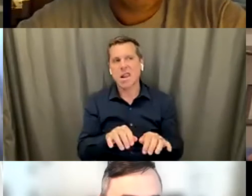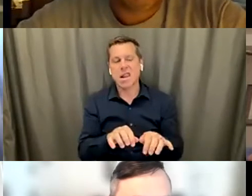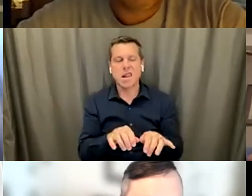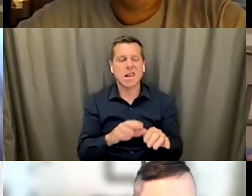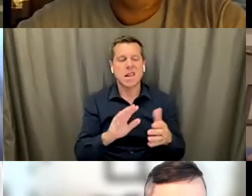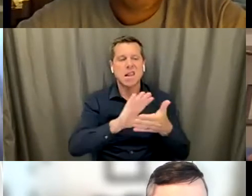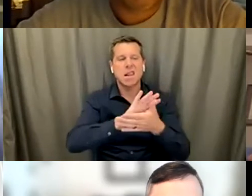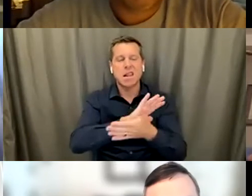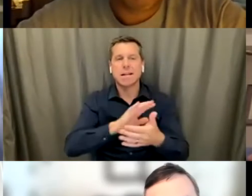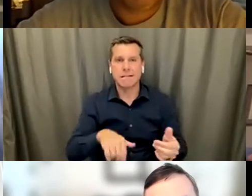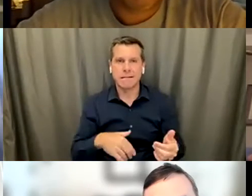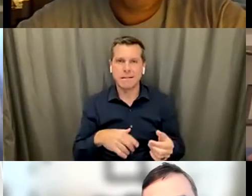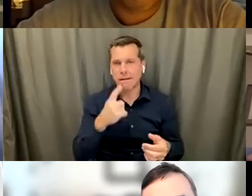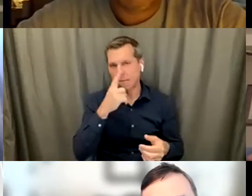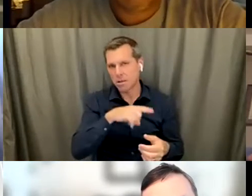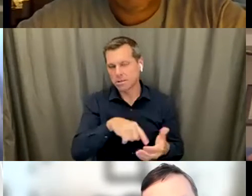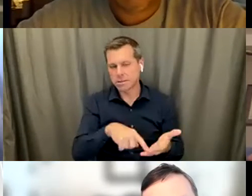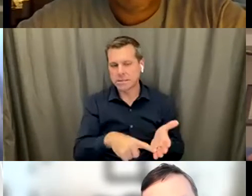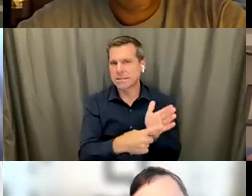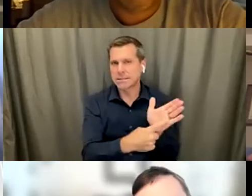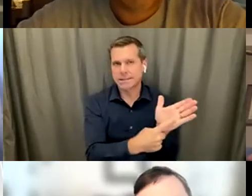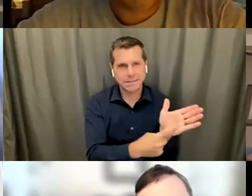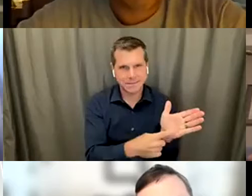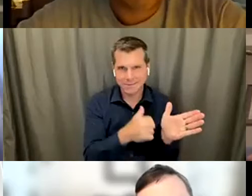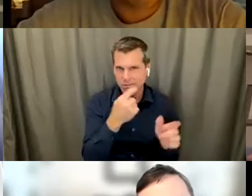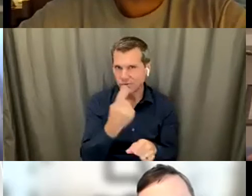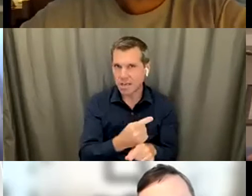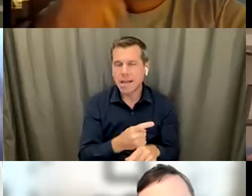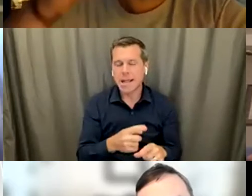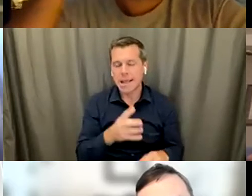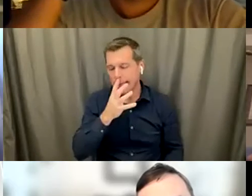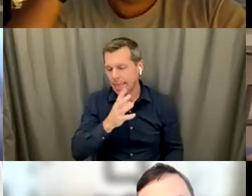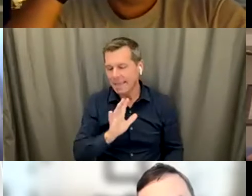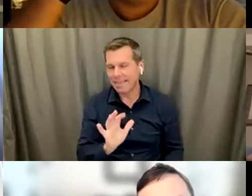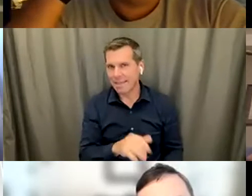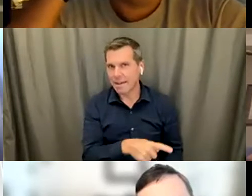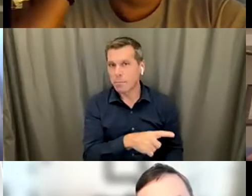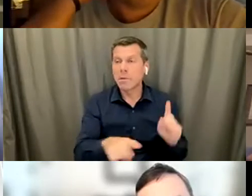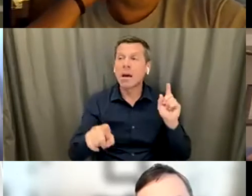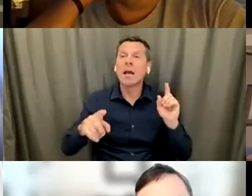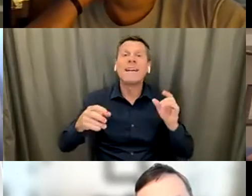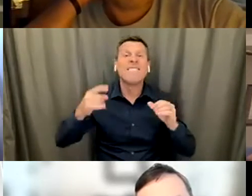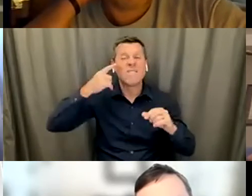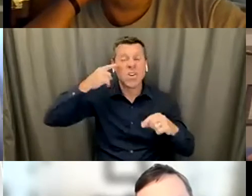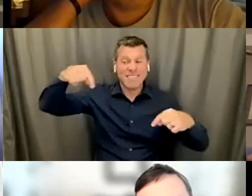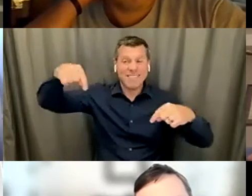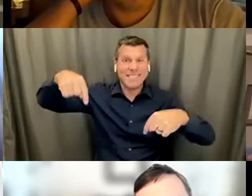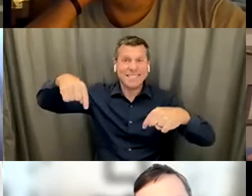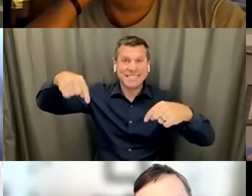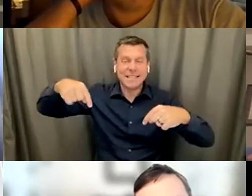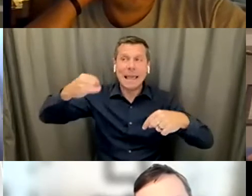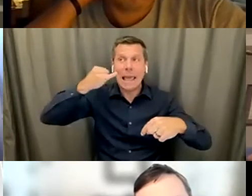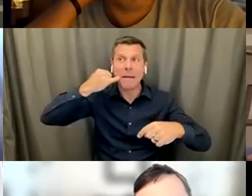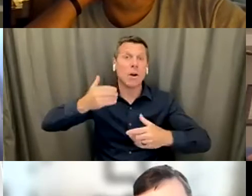false accommodation. Those are not legit. And we can ignore those. And I would say for right now, until we have a steady